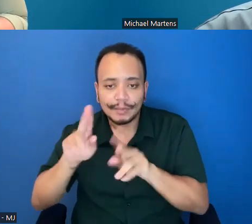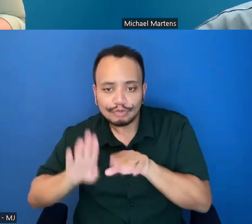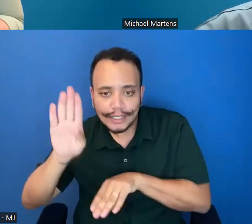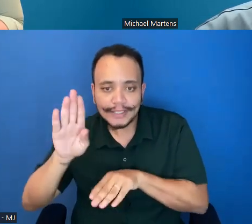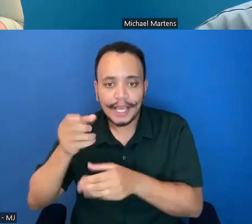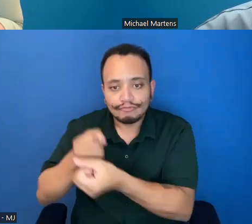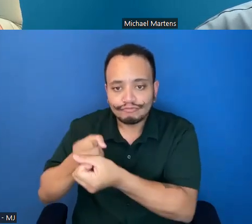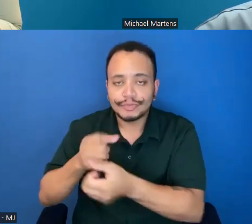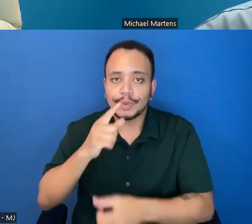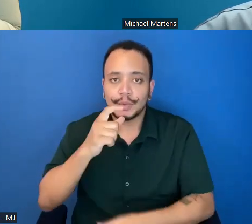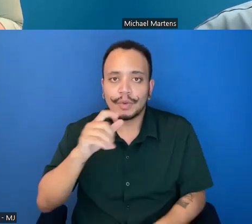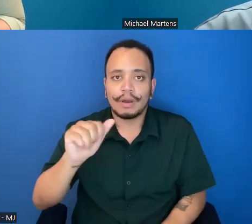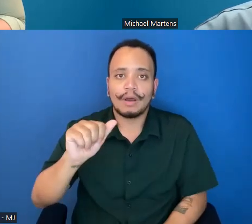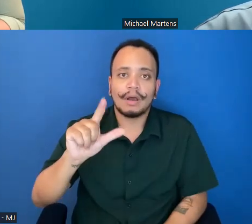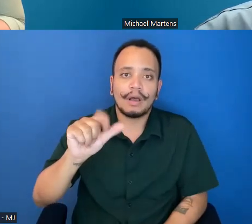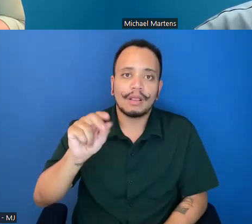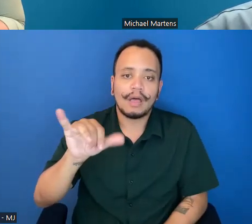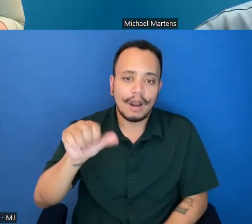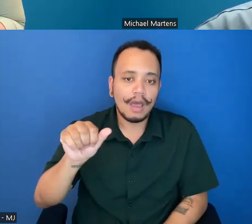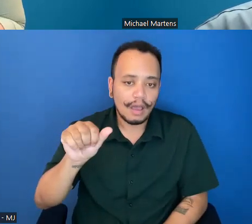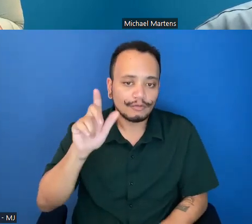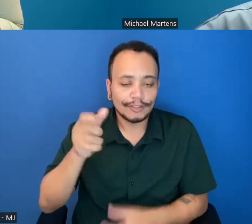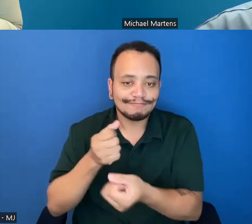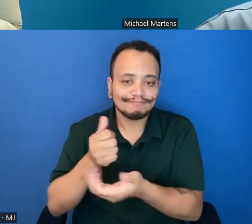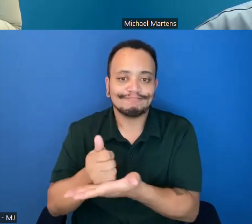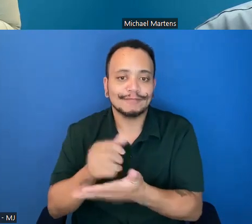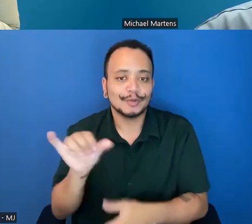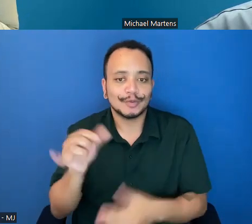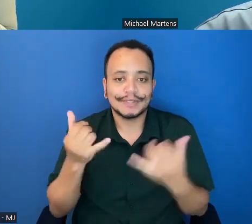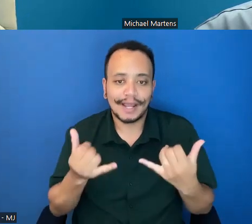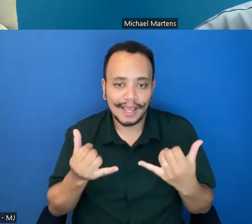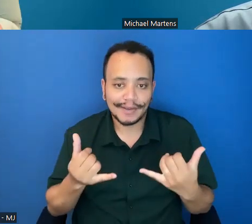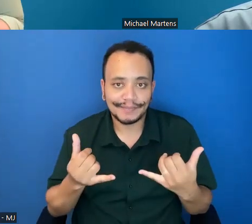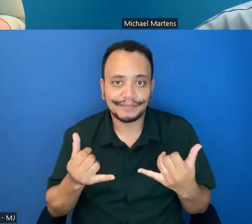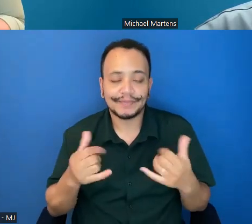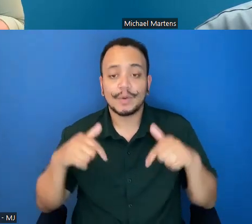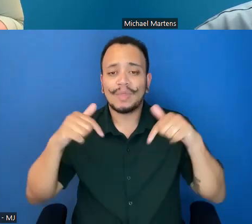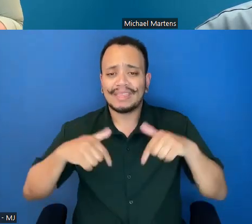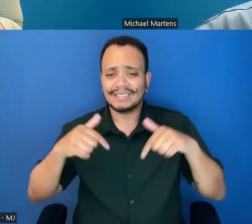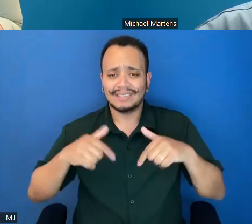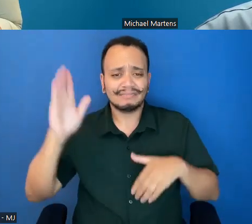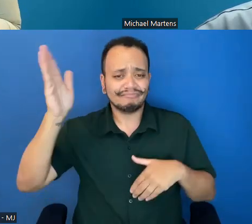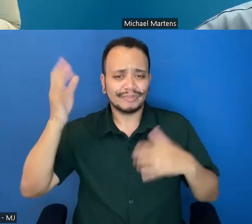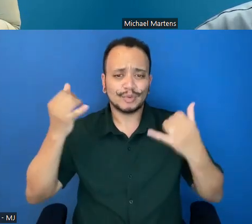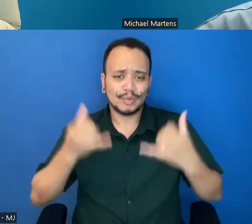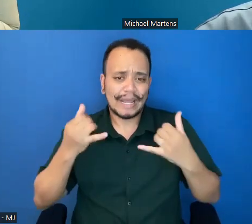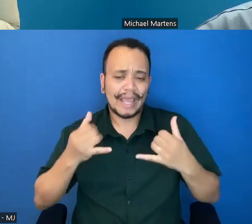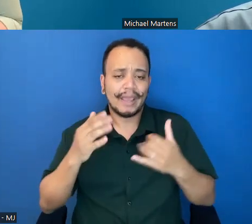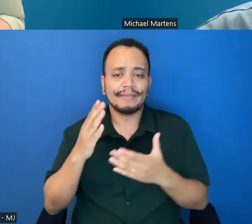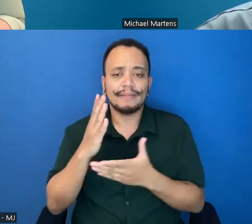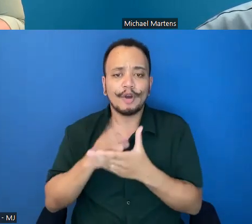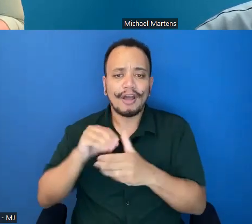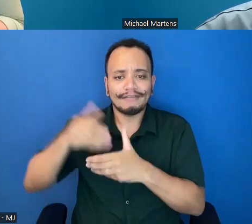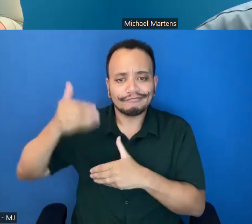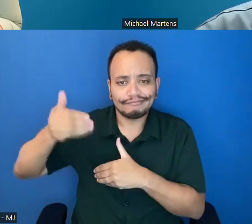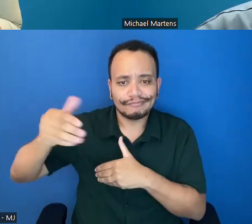or if there are any comments in the chat field. This is part of a series of webinars for